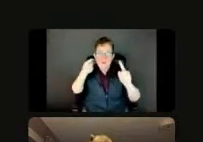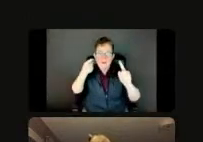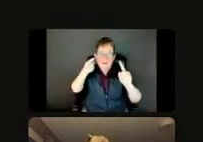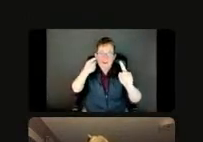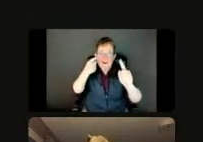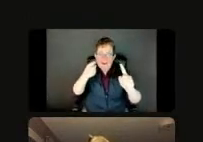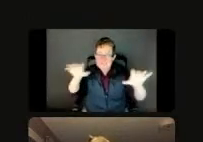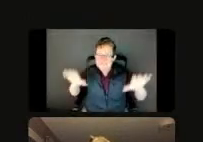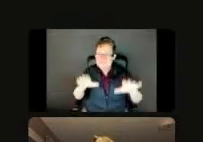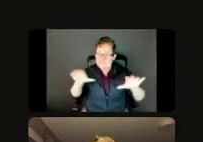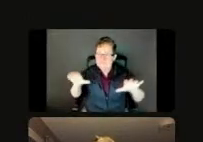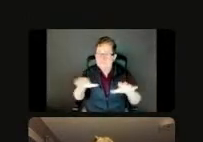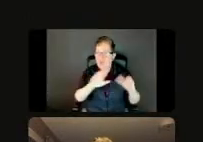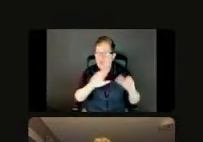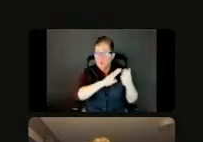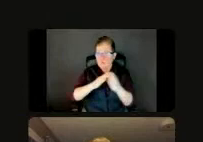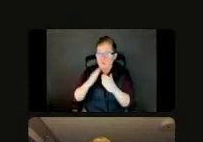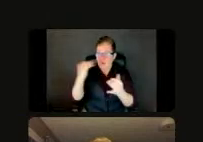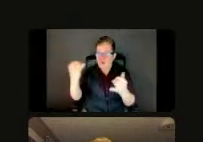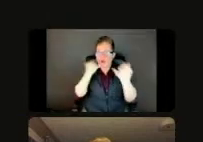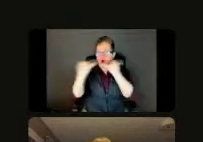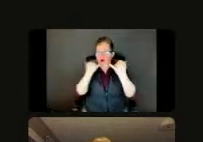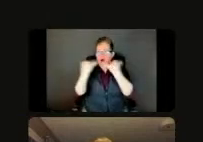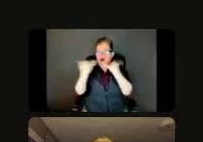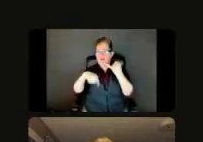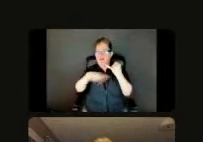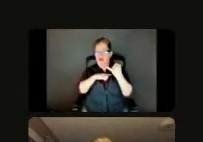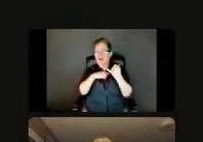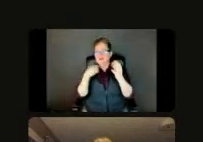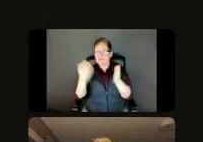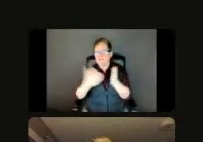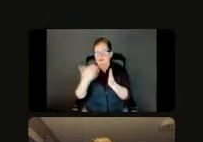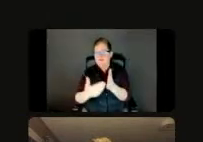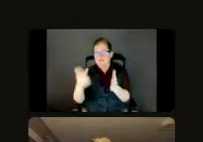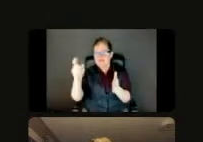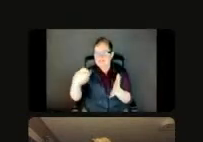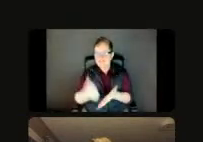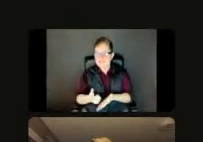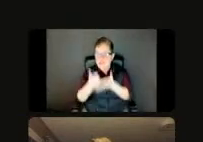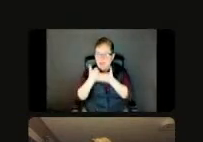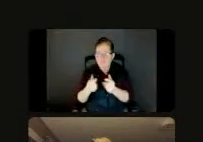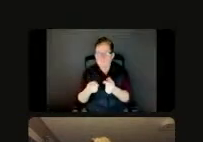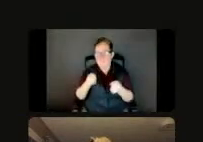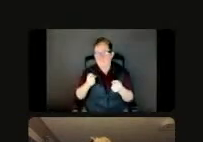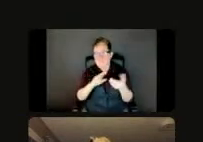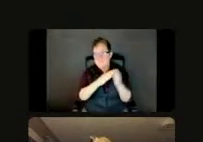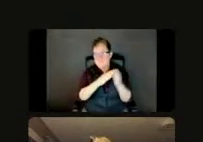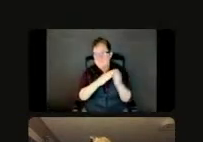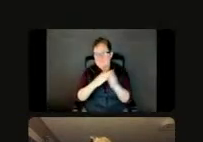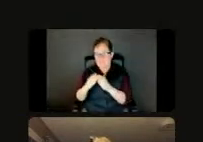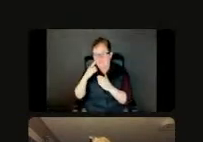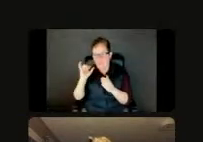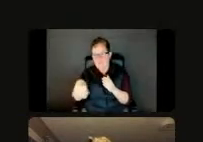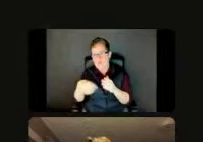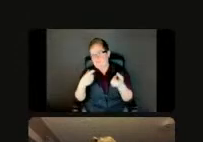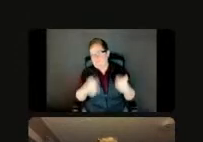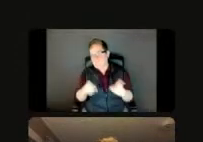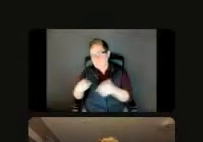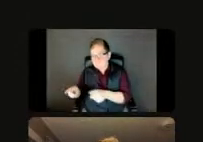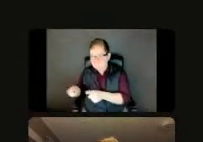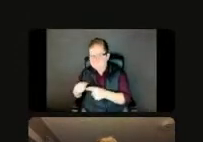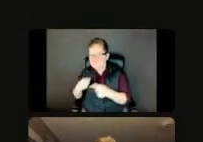meantime, the community is going to call us regularly and need the city's help in these situations. What we